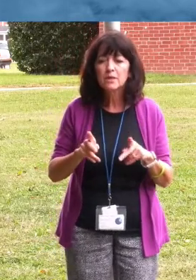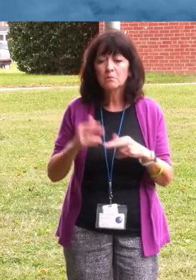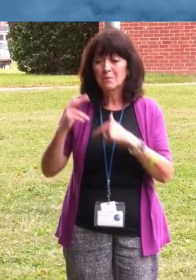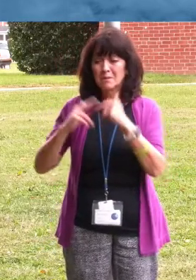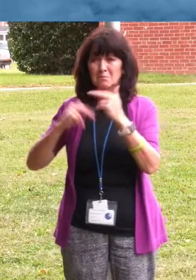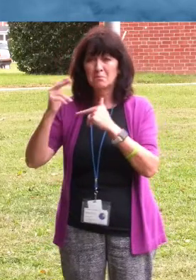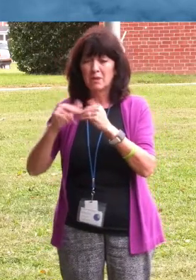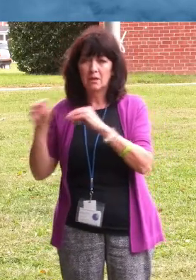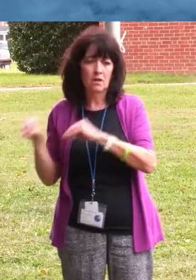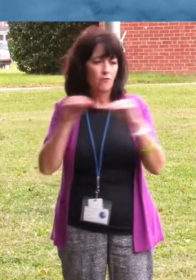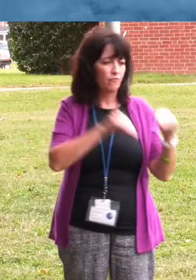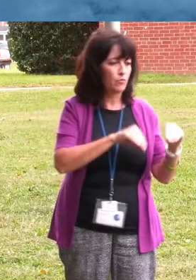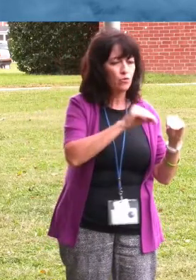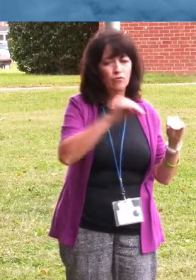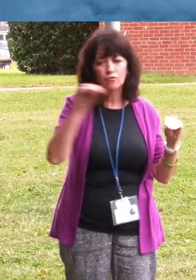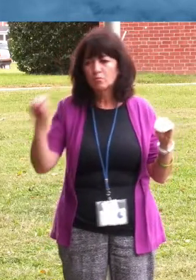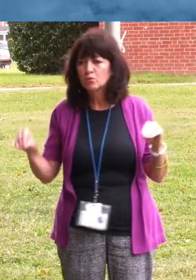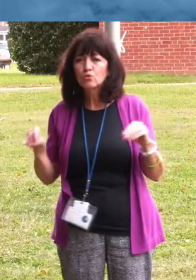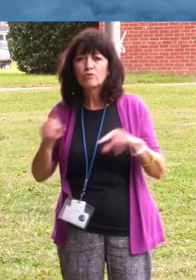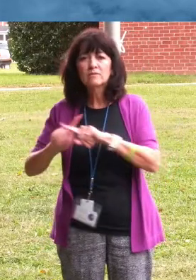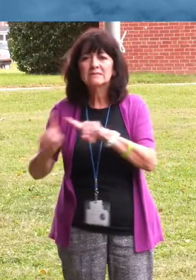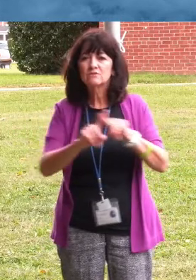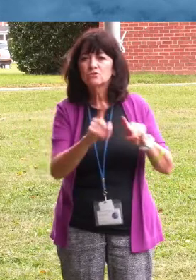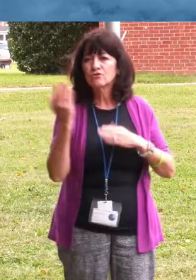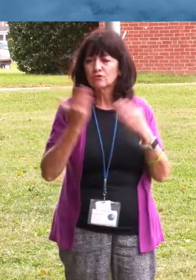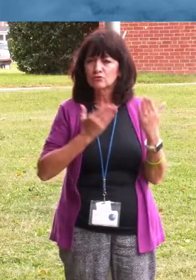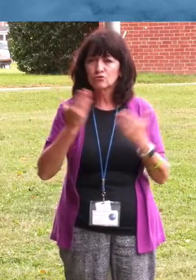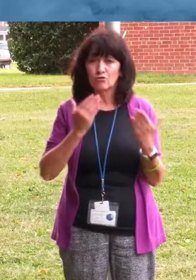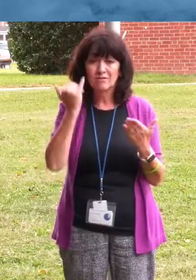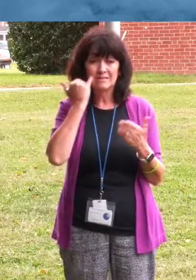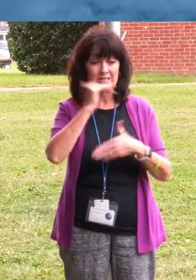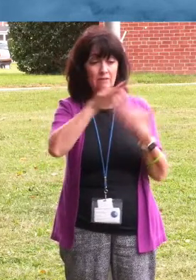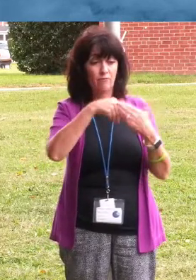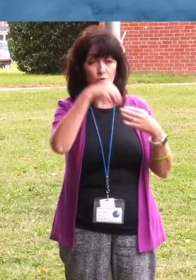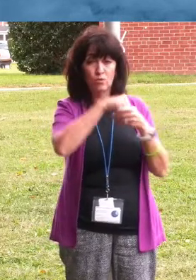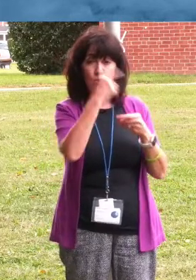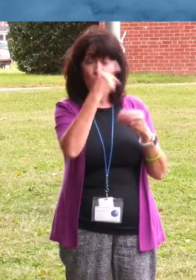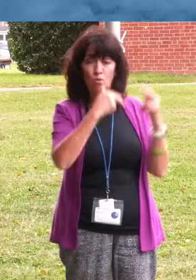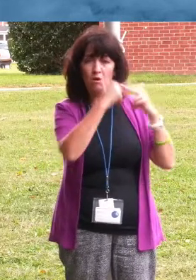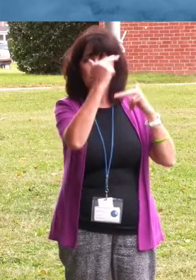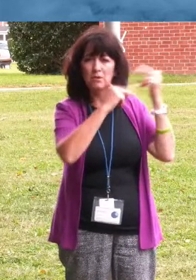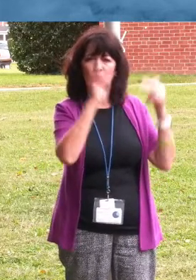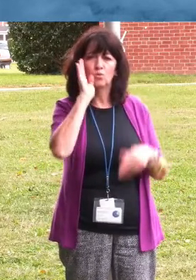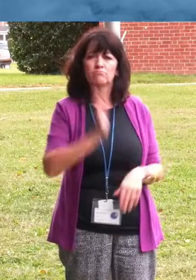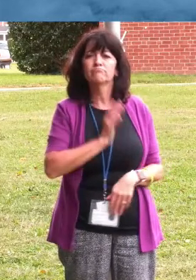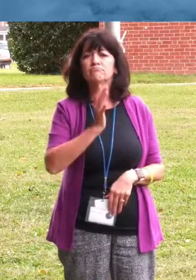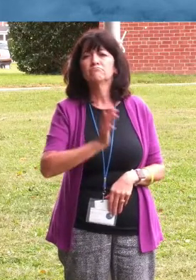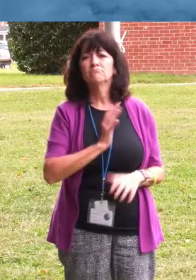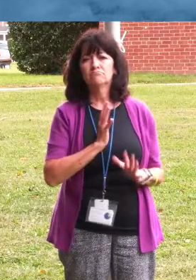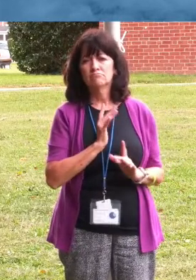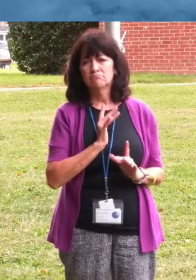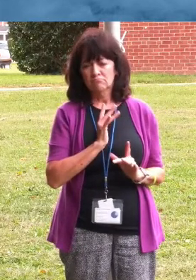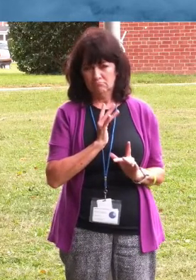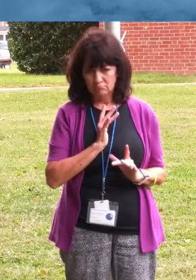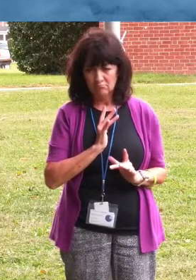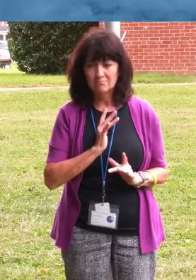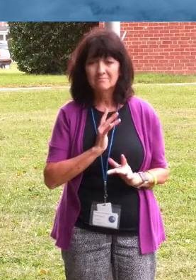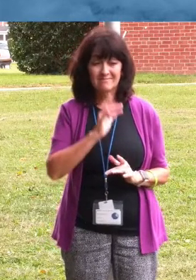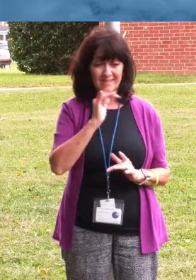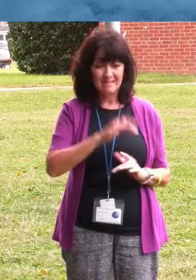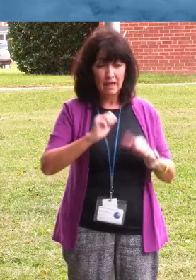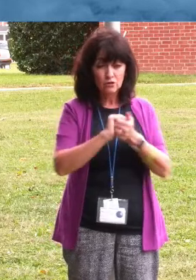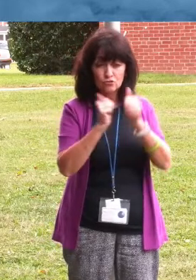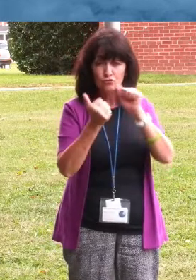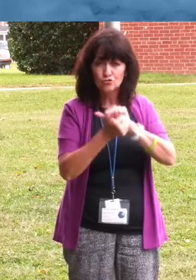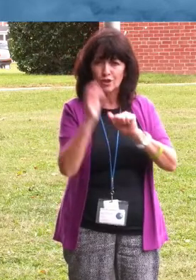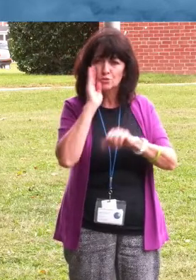buildings, is just going to make your life so much better, as well as the residents. And not to mention the environmental changes that this new facility will bring